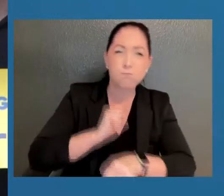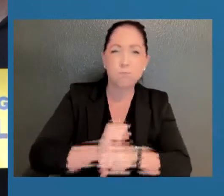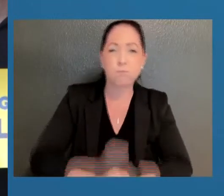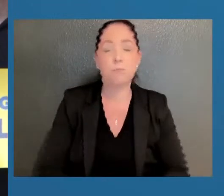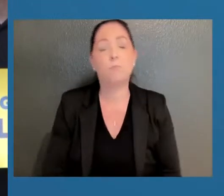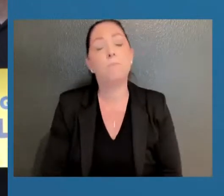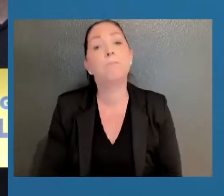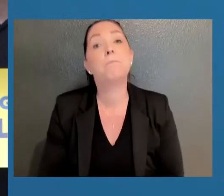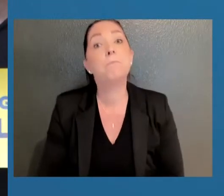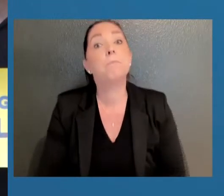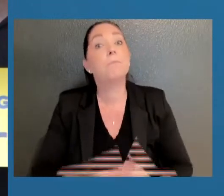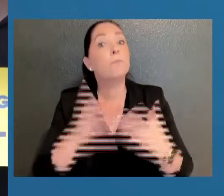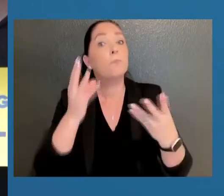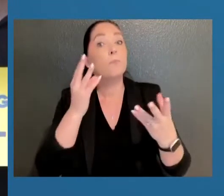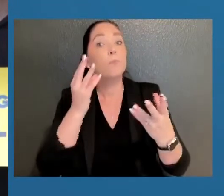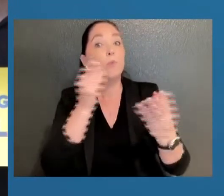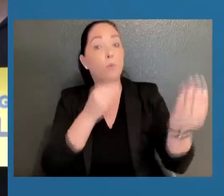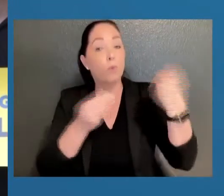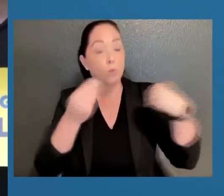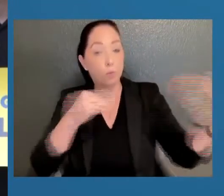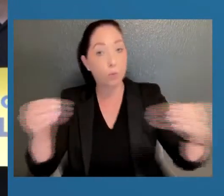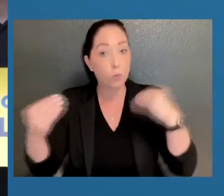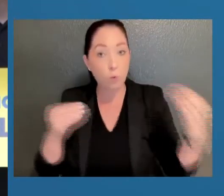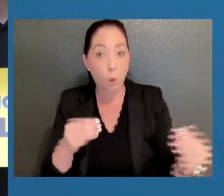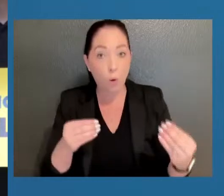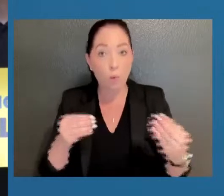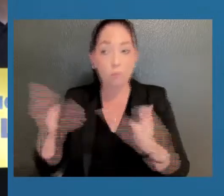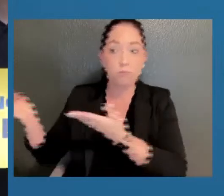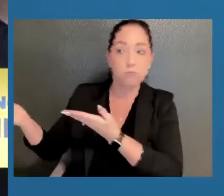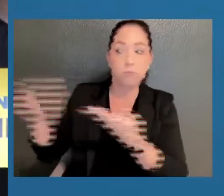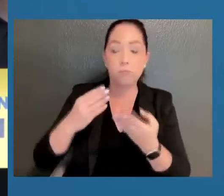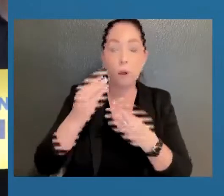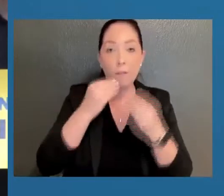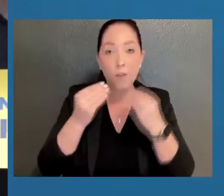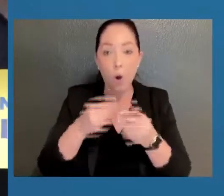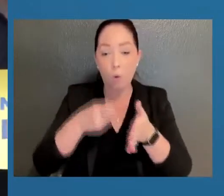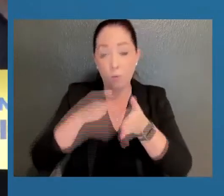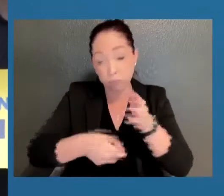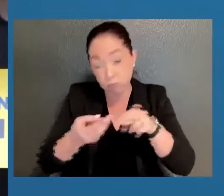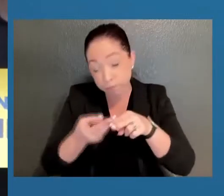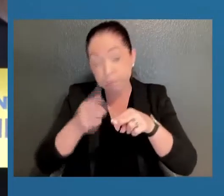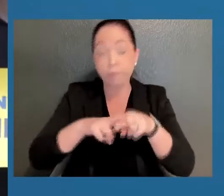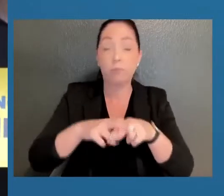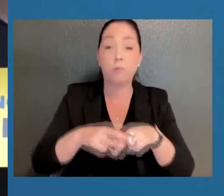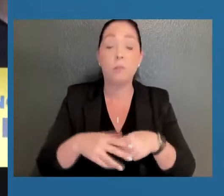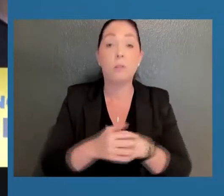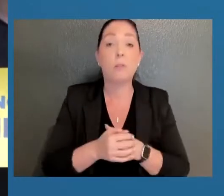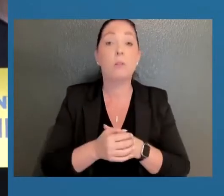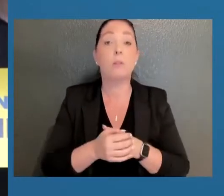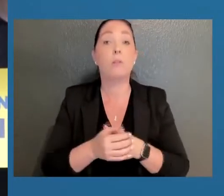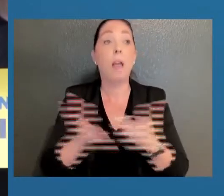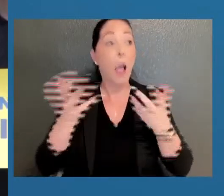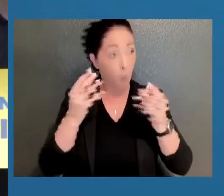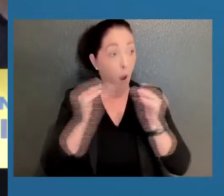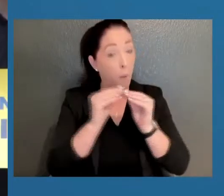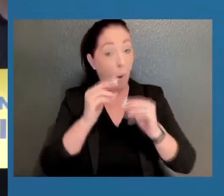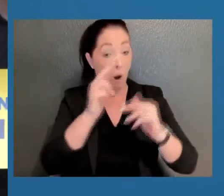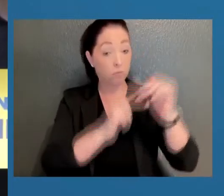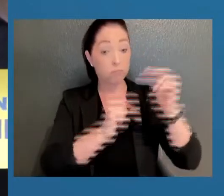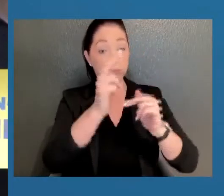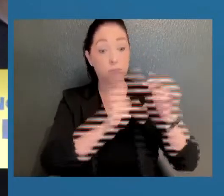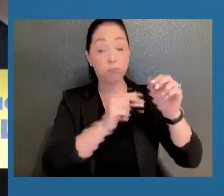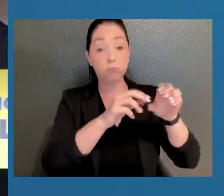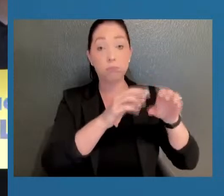grocery stores that'll be bringing in produce that costs more. Home builders, I want more homes built in this entire region to give people